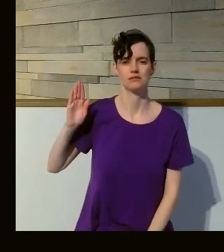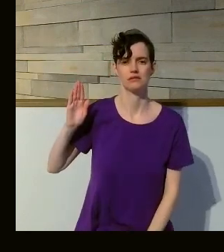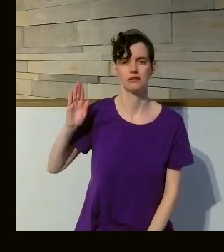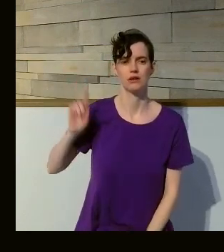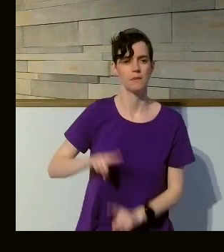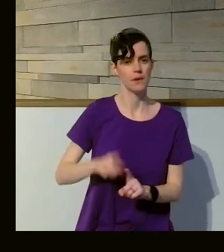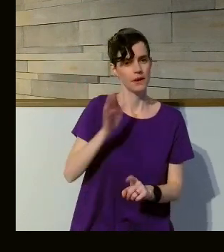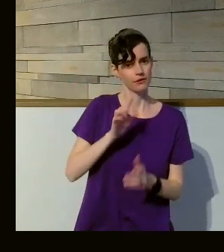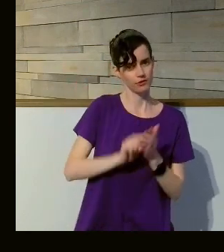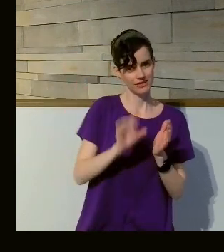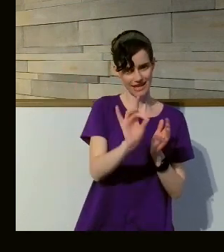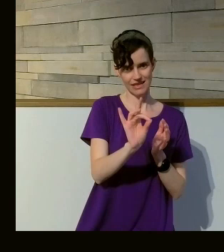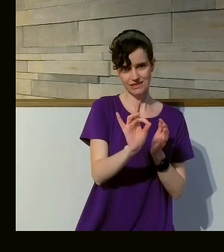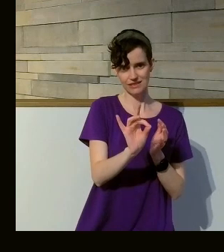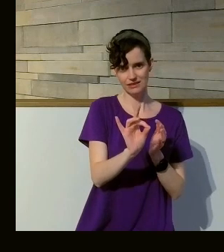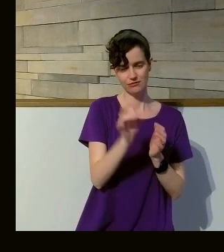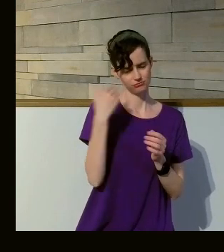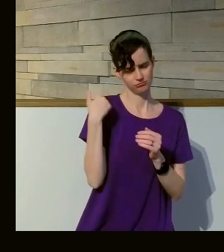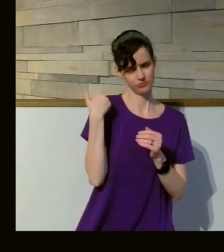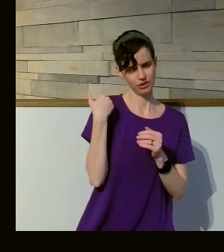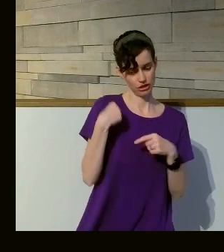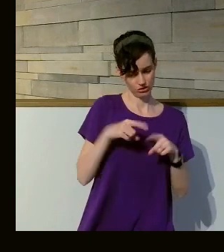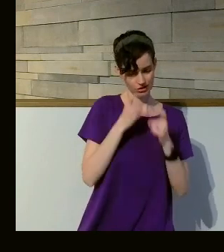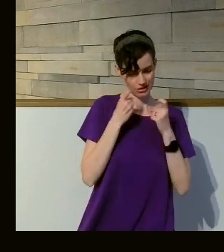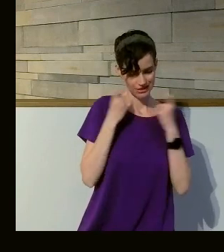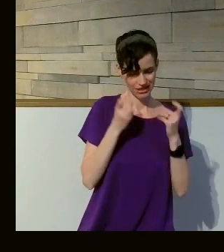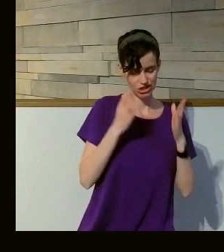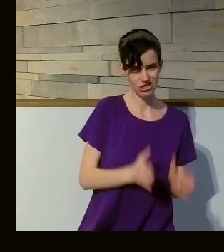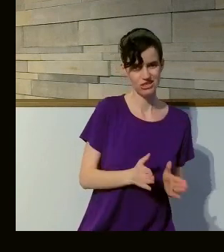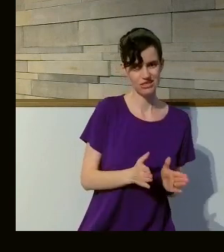But back in verse 8, he reminded us that while we were still sinners,